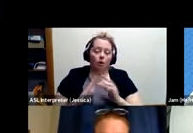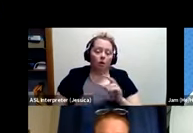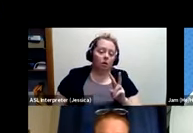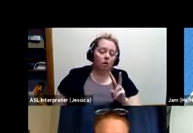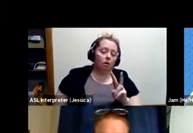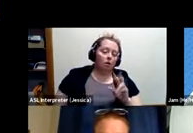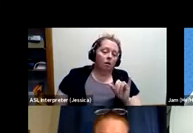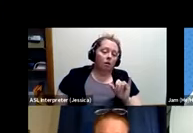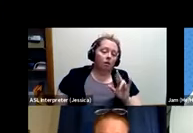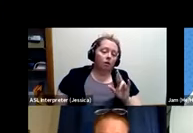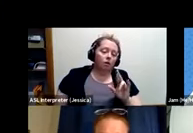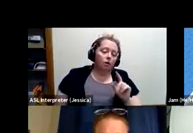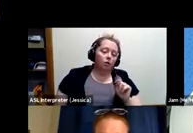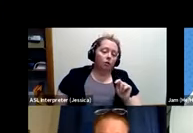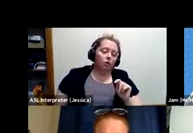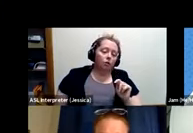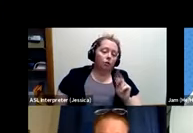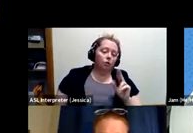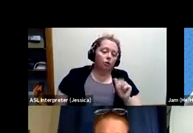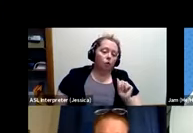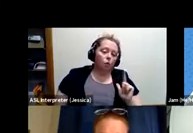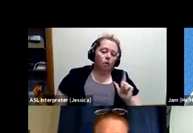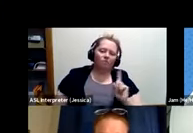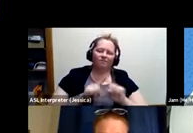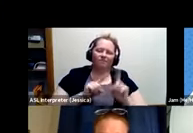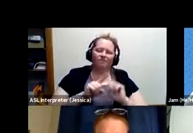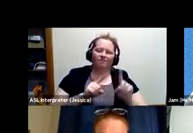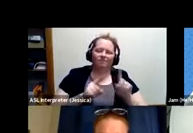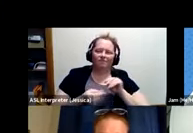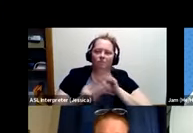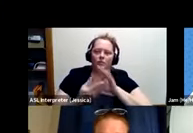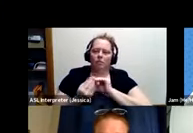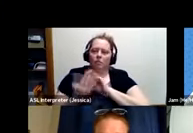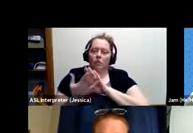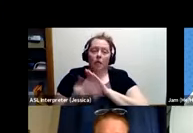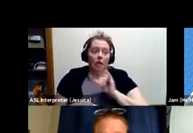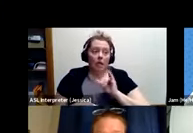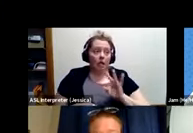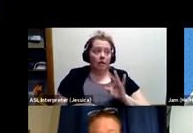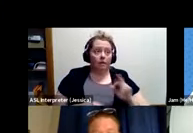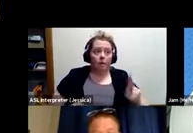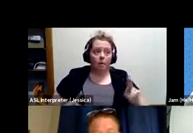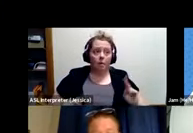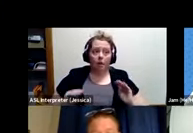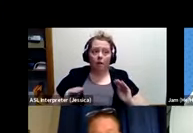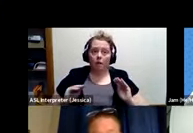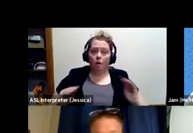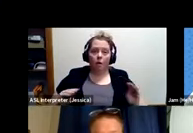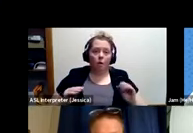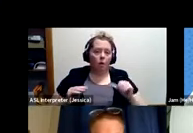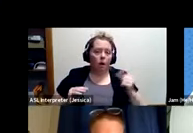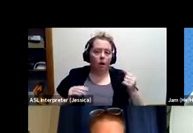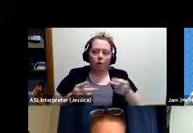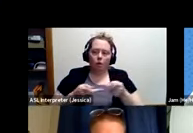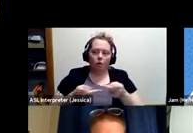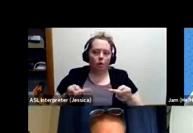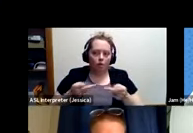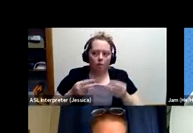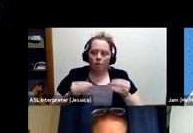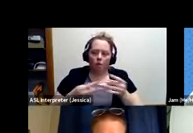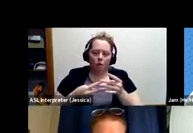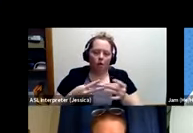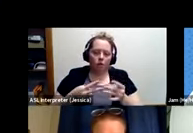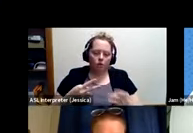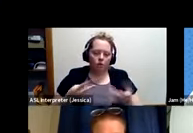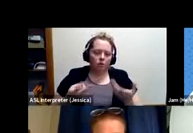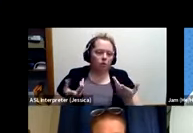mediums, and also connecting people who need help, who don't have anywhere else to go to the other great organizations that we have in Pittsburgh,